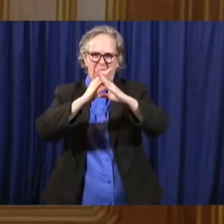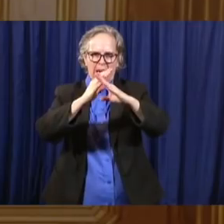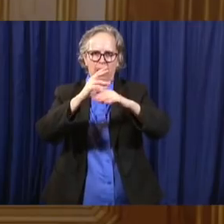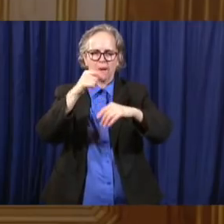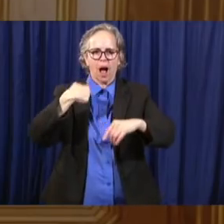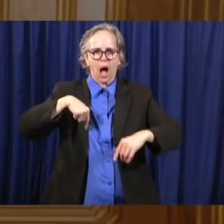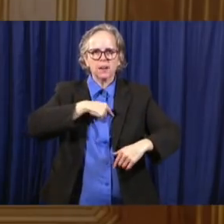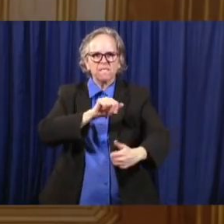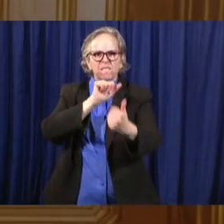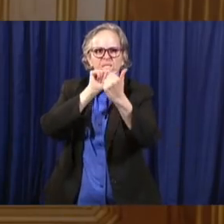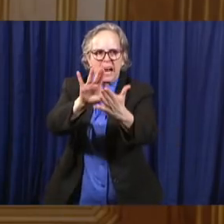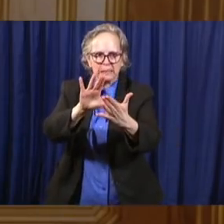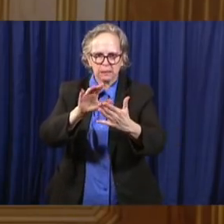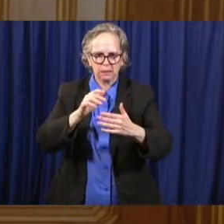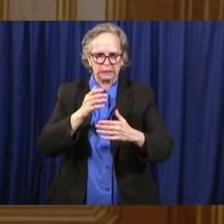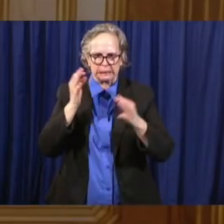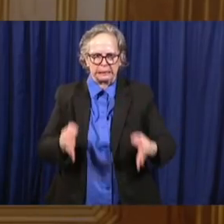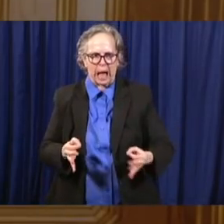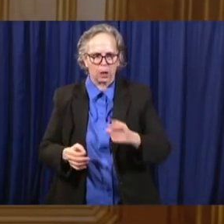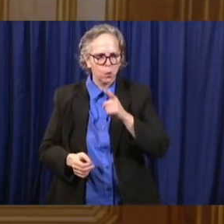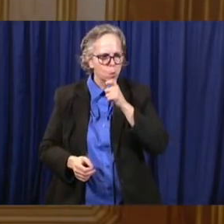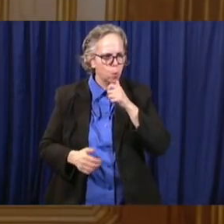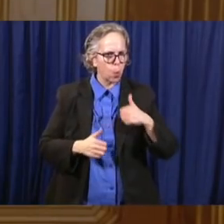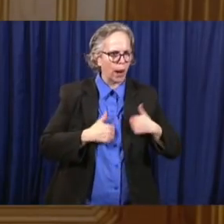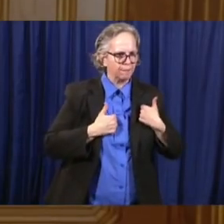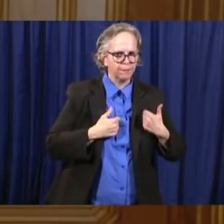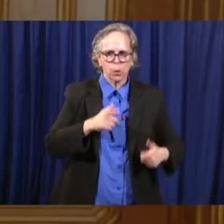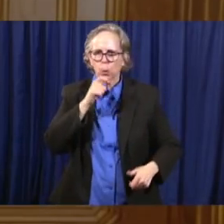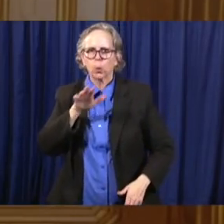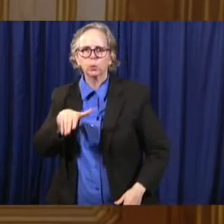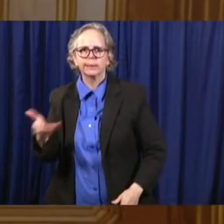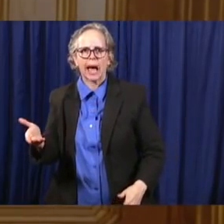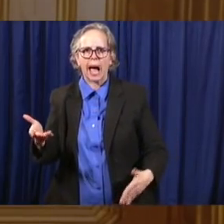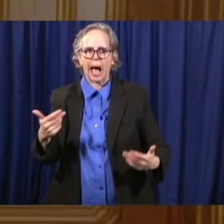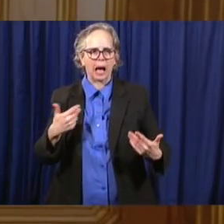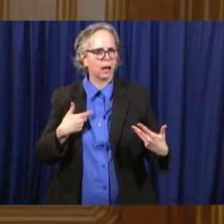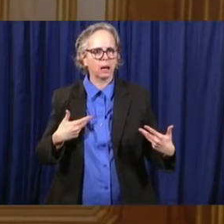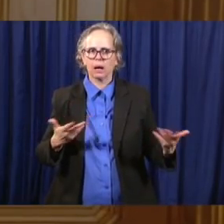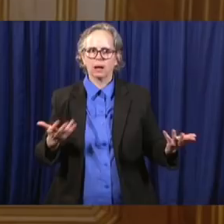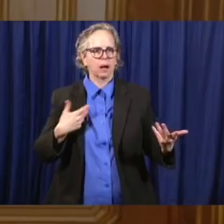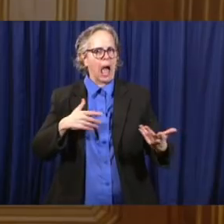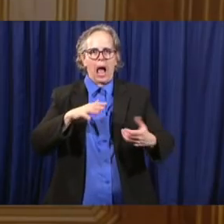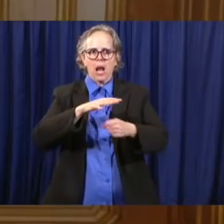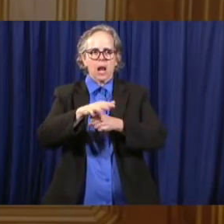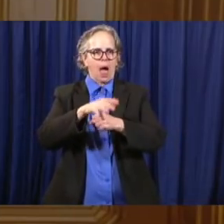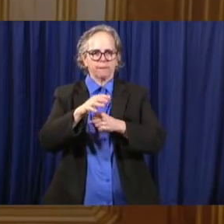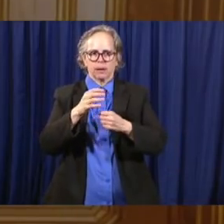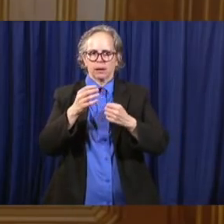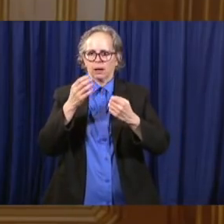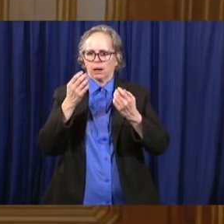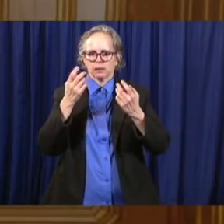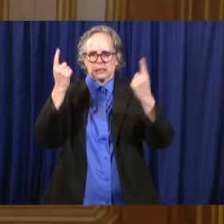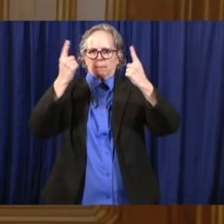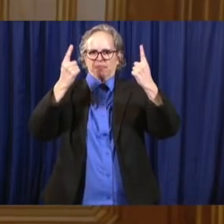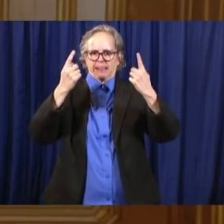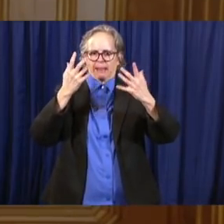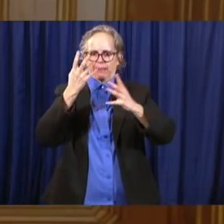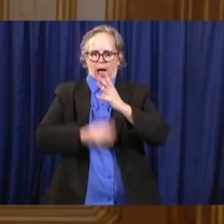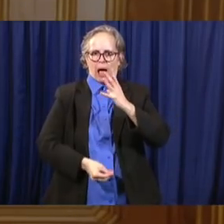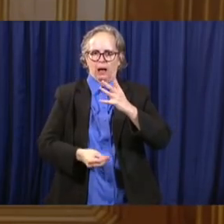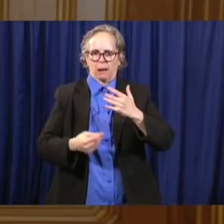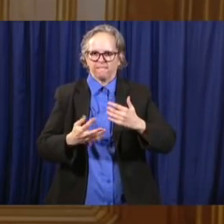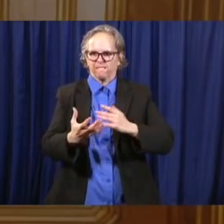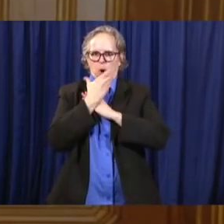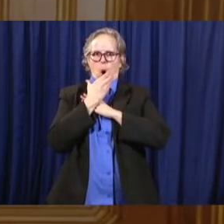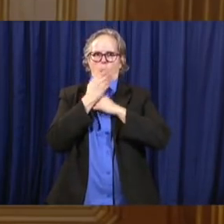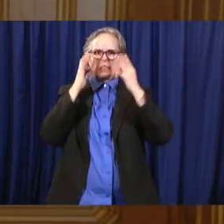decisions have to be made because there's a scarcity of something. So we're not going to get there. I